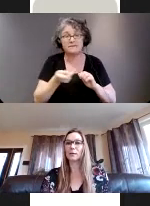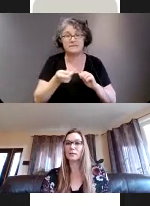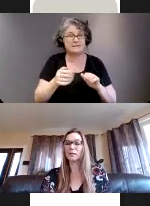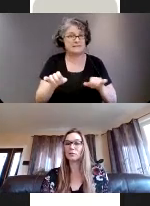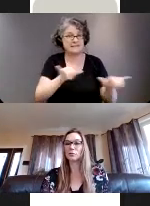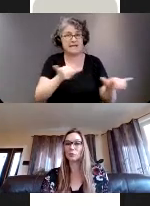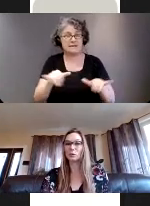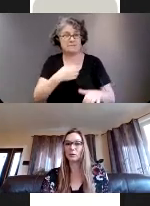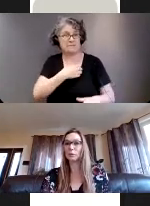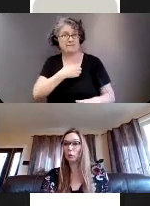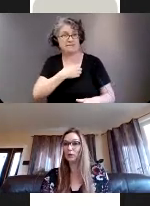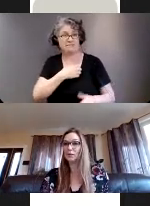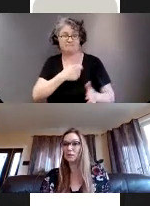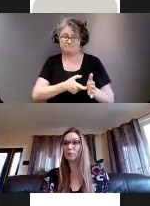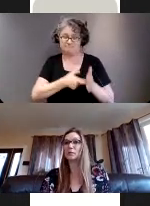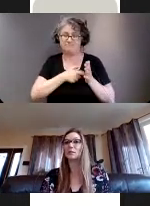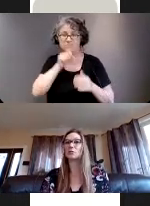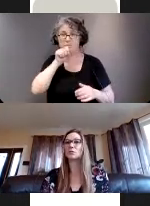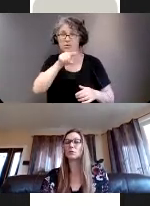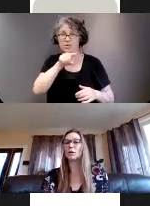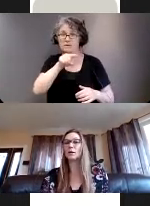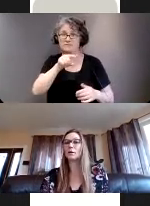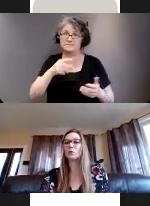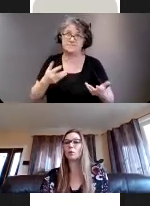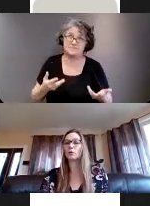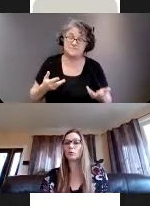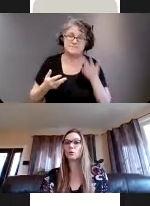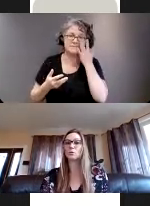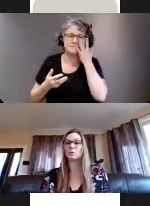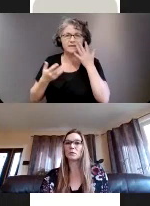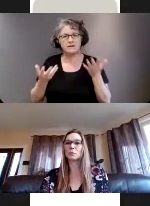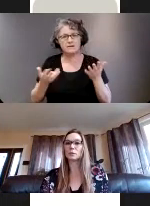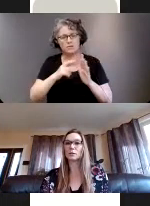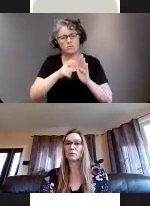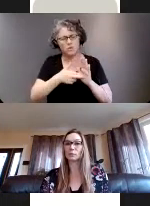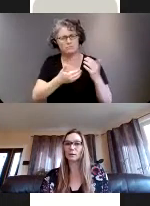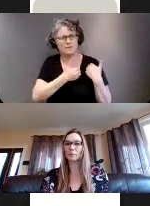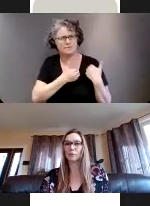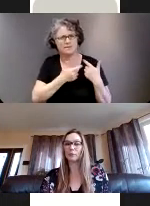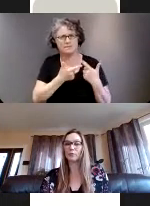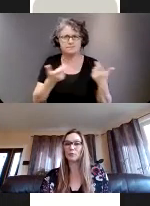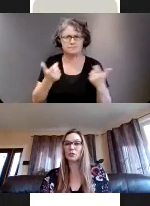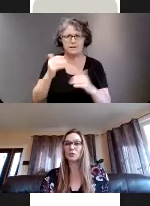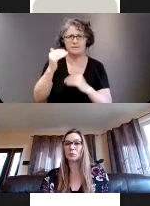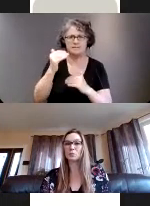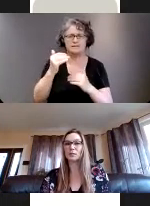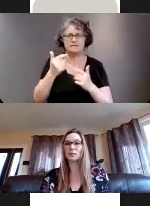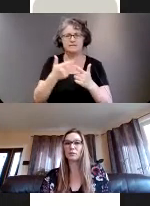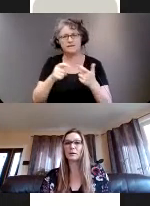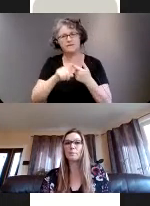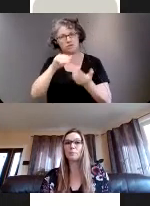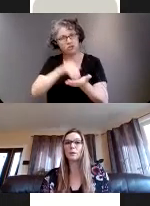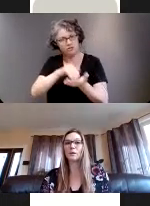they aren't mandated to report that to the police either. So they'll go over the roles and responsibilities from a physician's